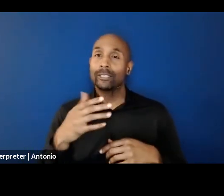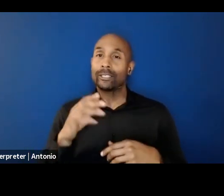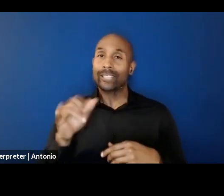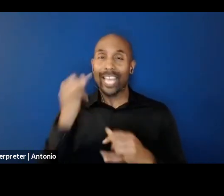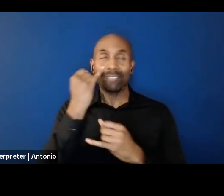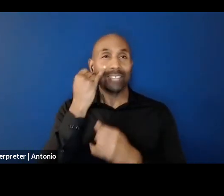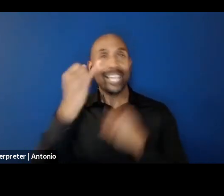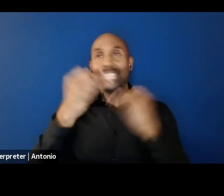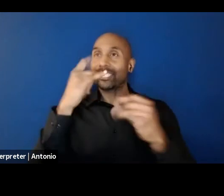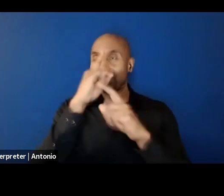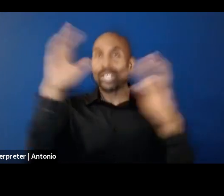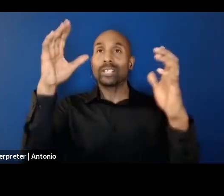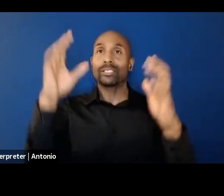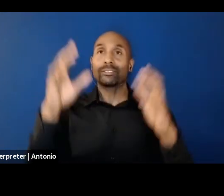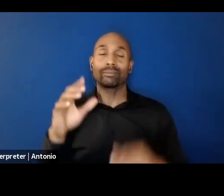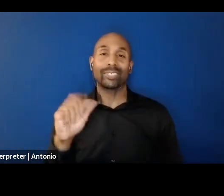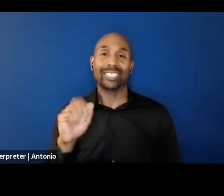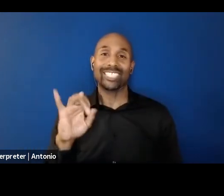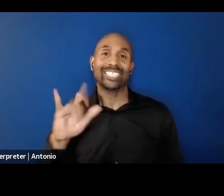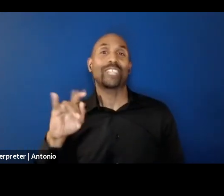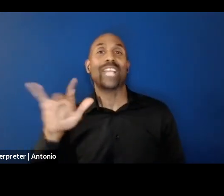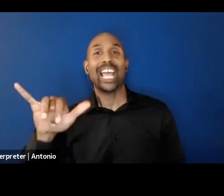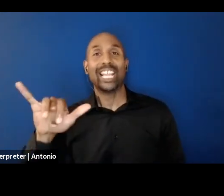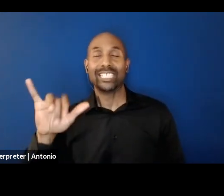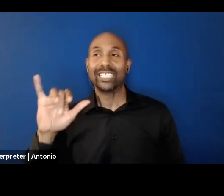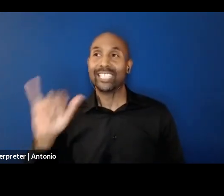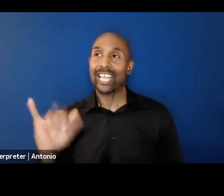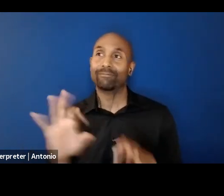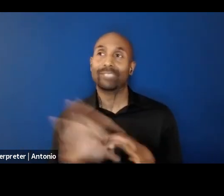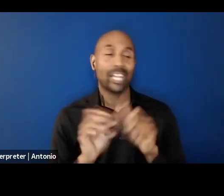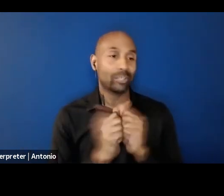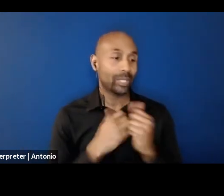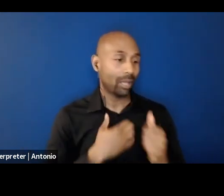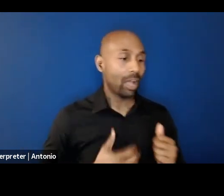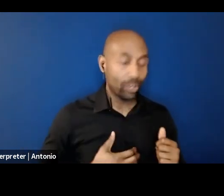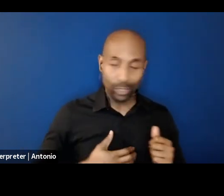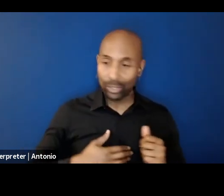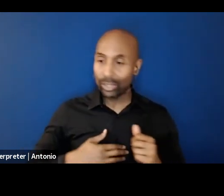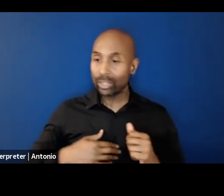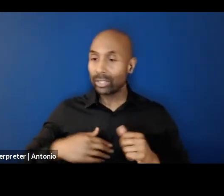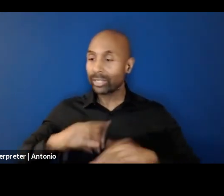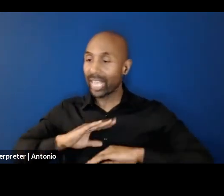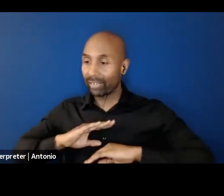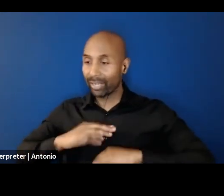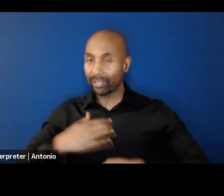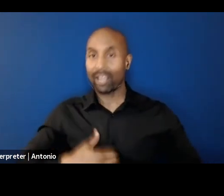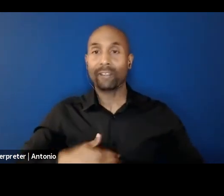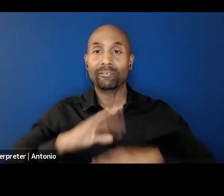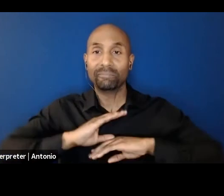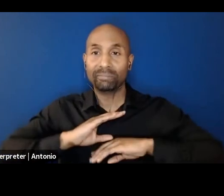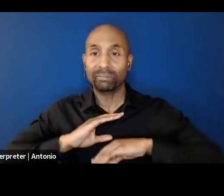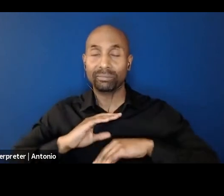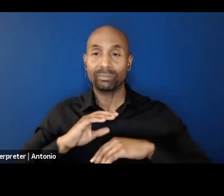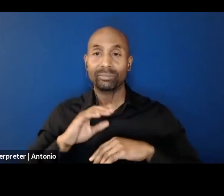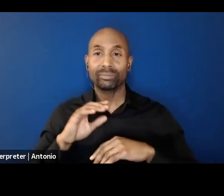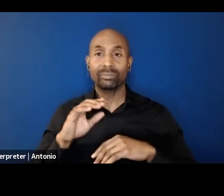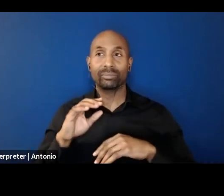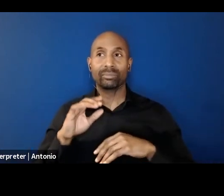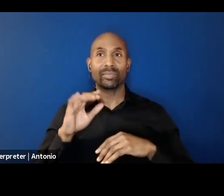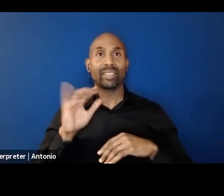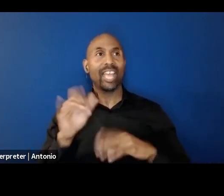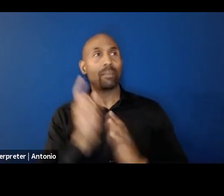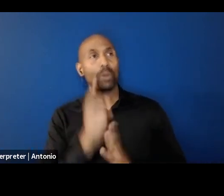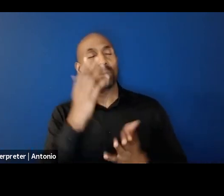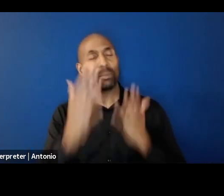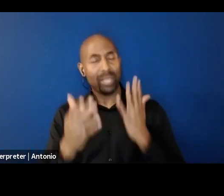Was it when I knew, and was this when I knew, I was hearing seriality said would go my bond?